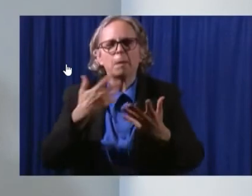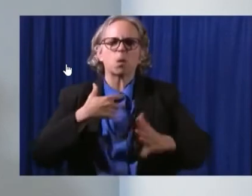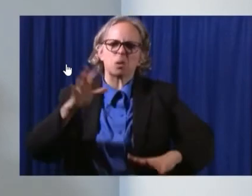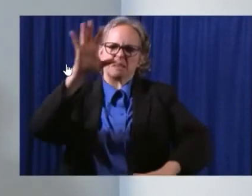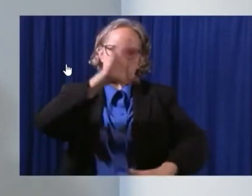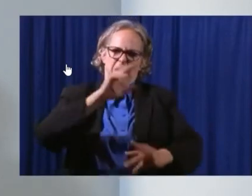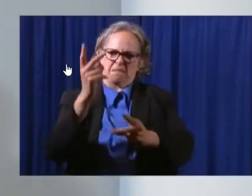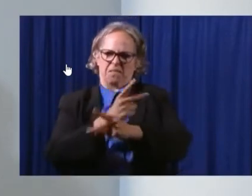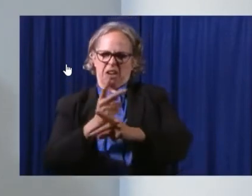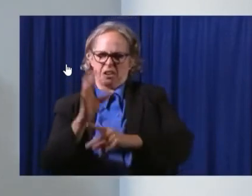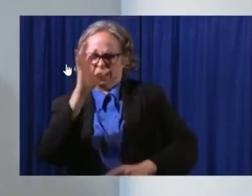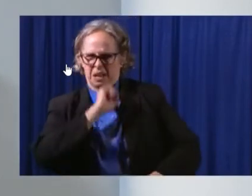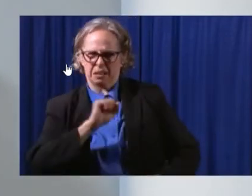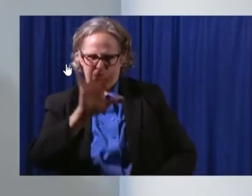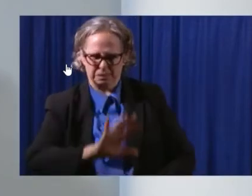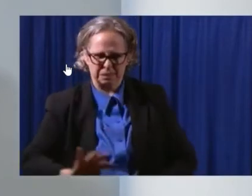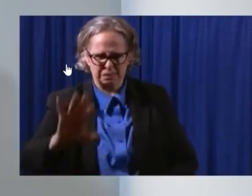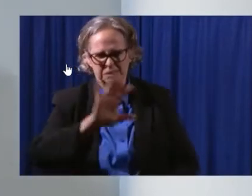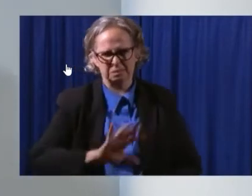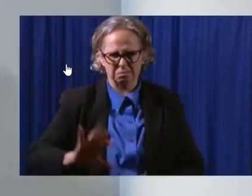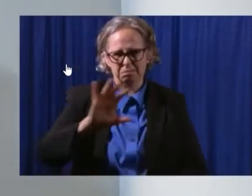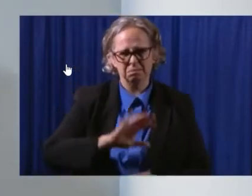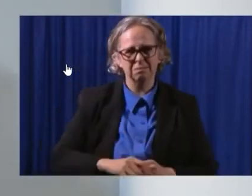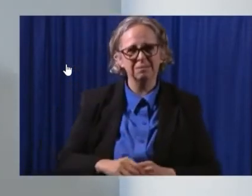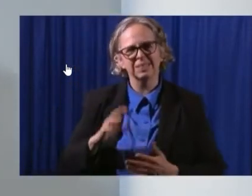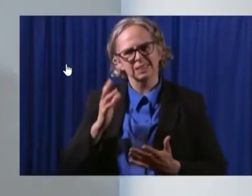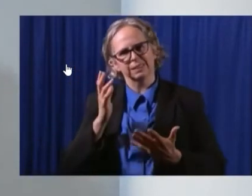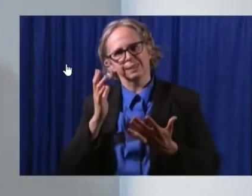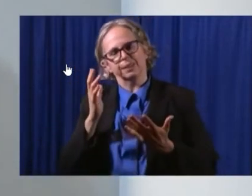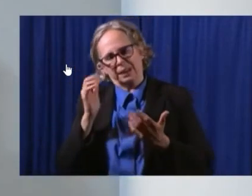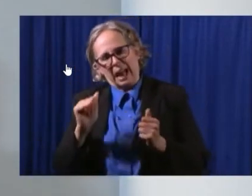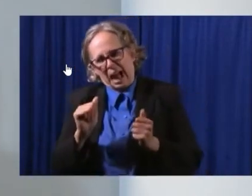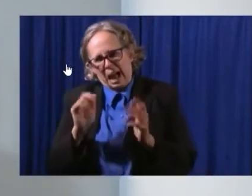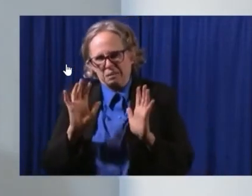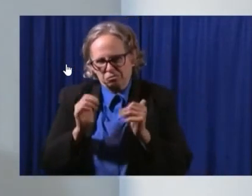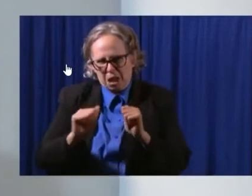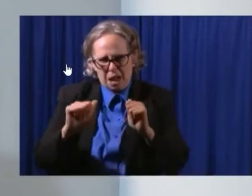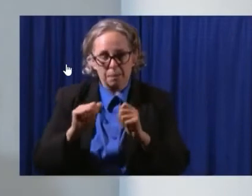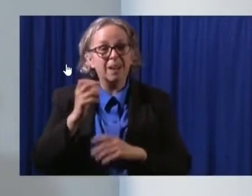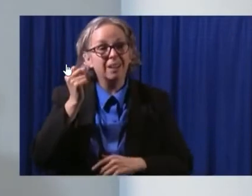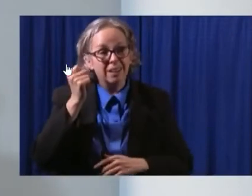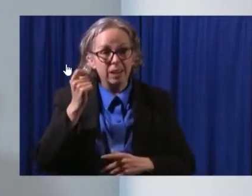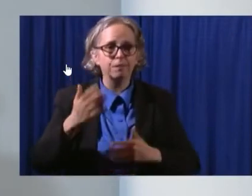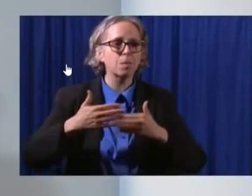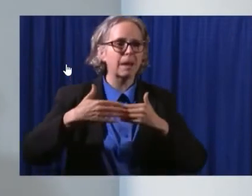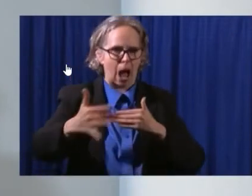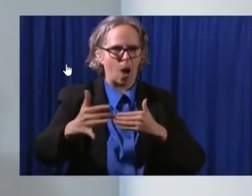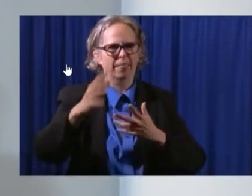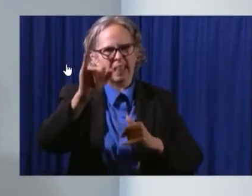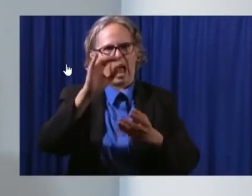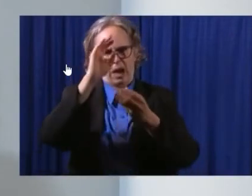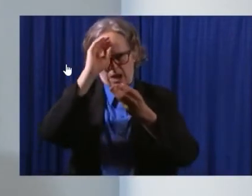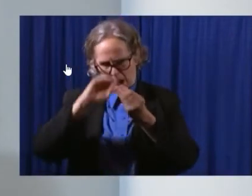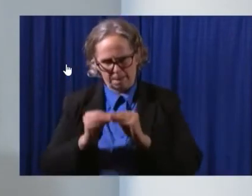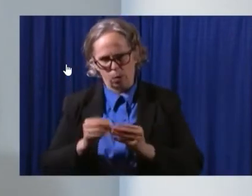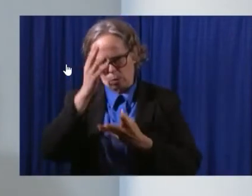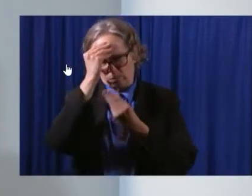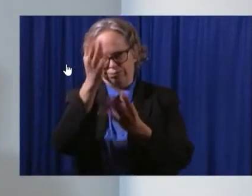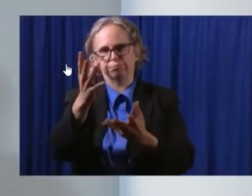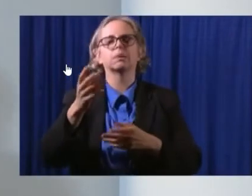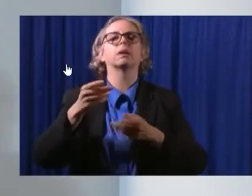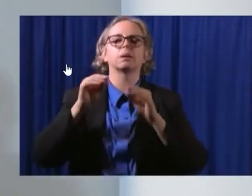on those sets of factors, and we will include that number on the data